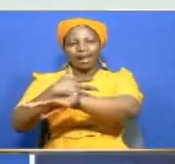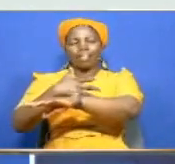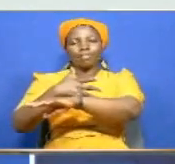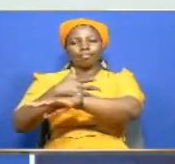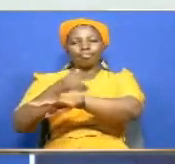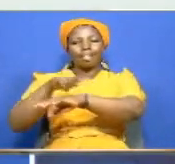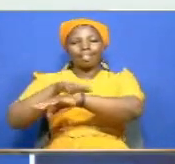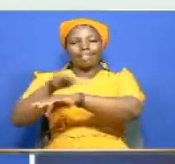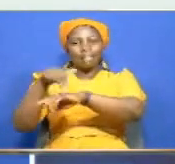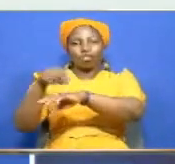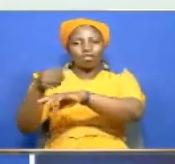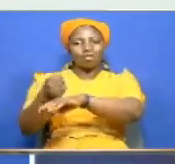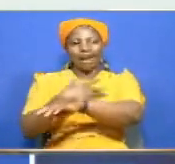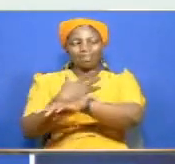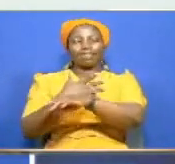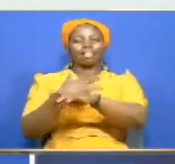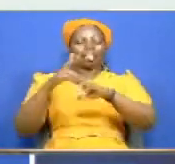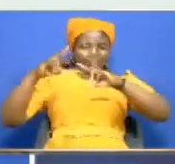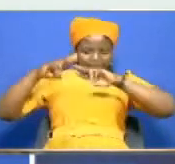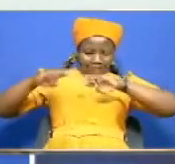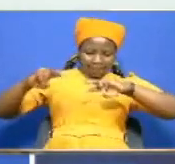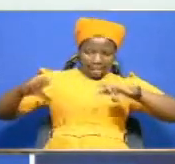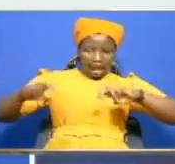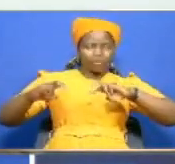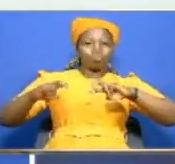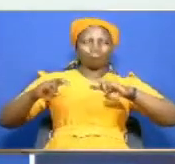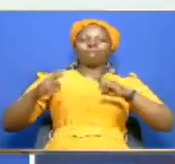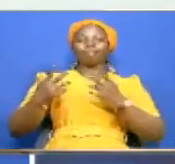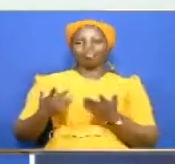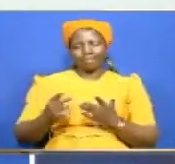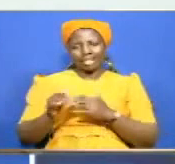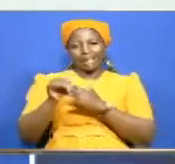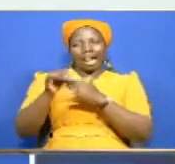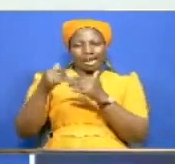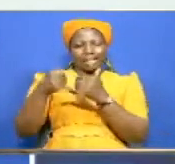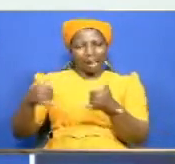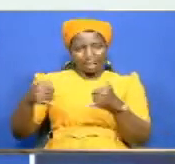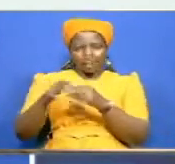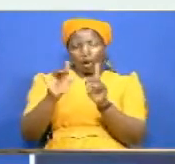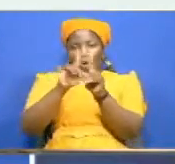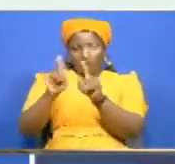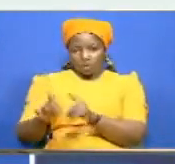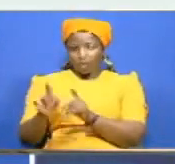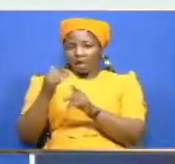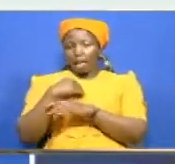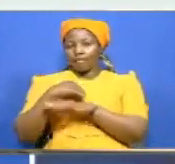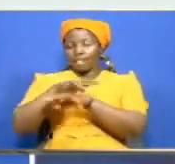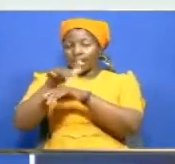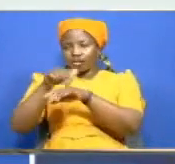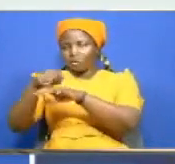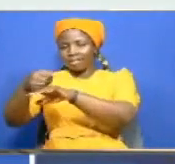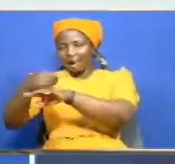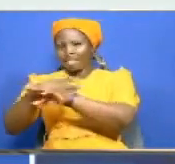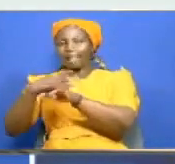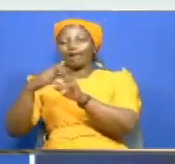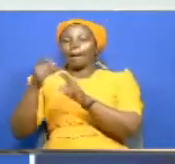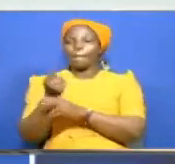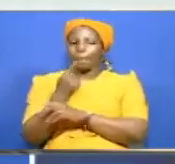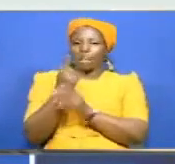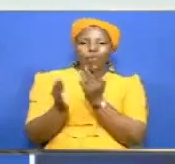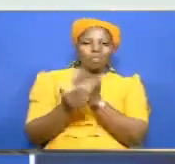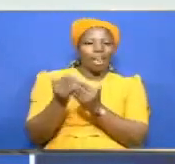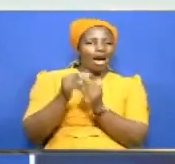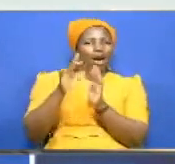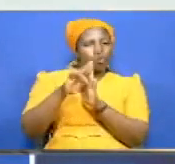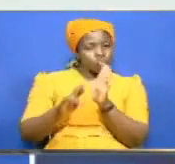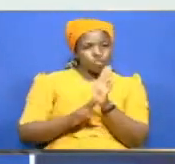National Cancer Screening Guidelines. Yes. We also have the National Cancer Treatment Protocols that have been put, and they're all